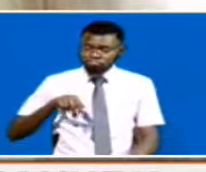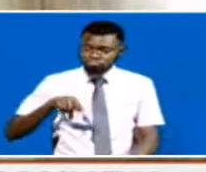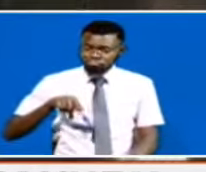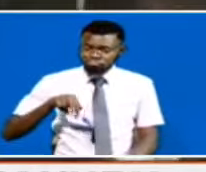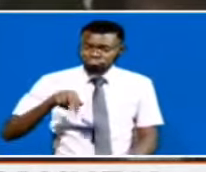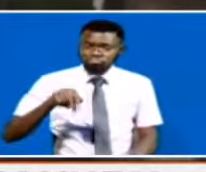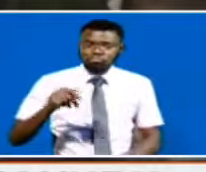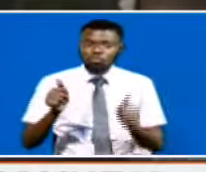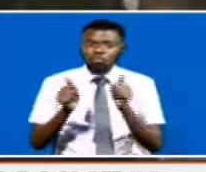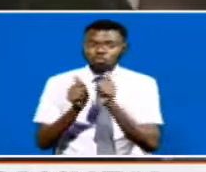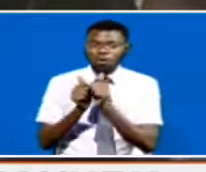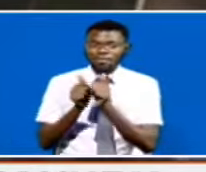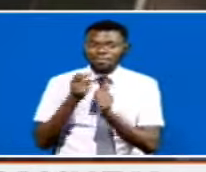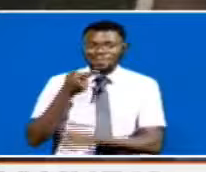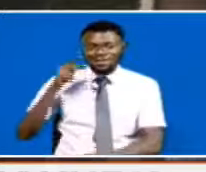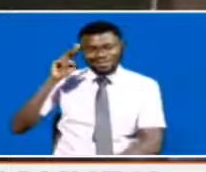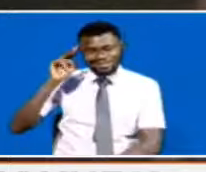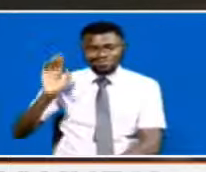aisle.